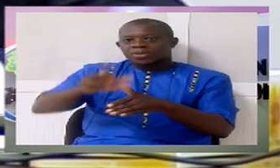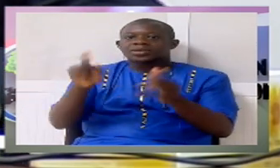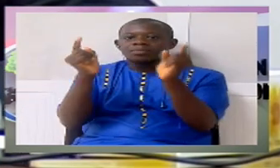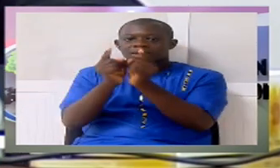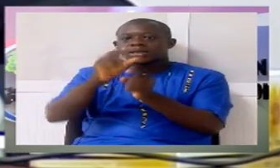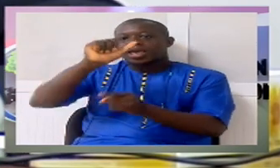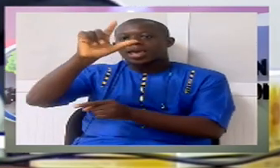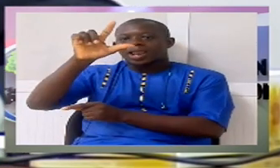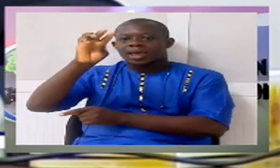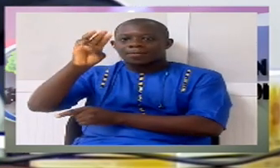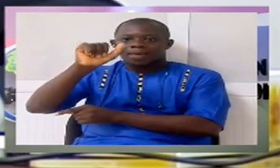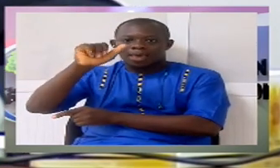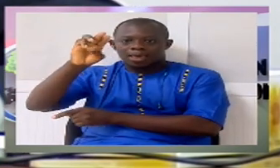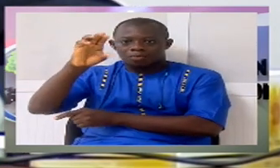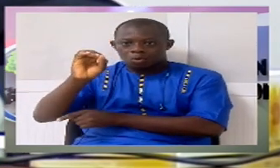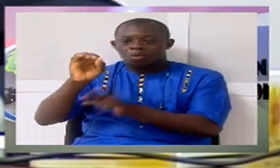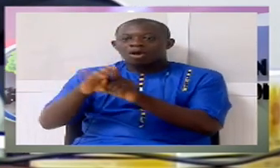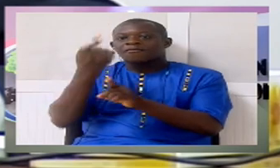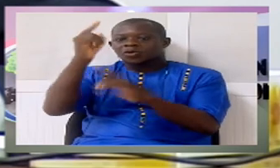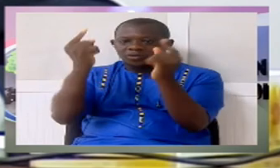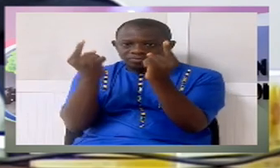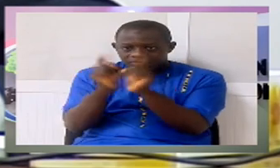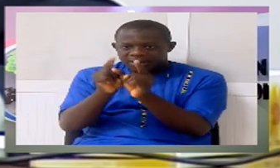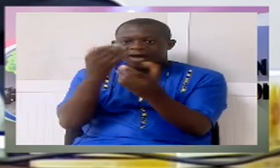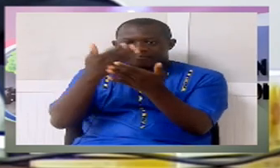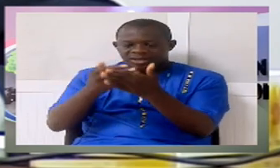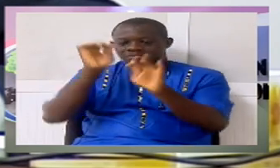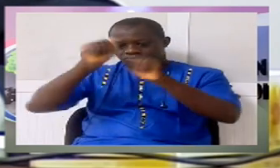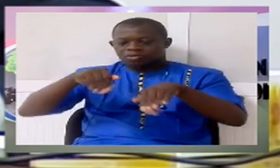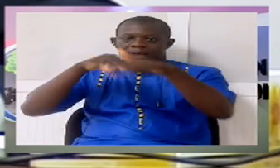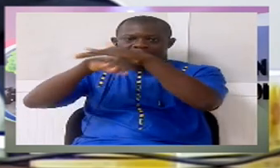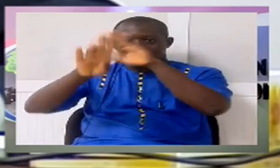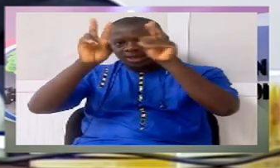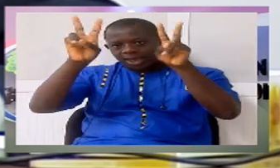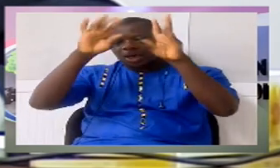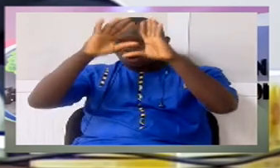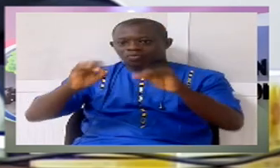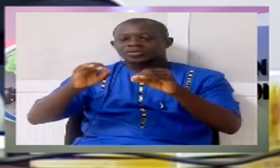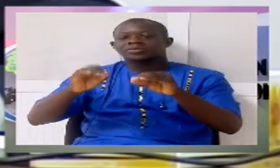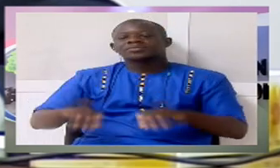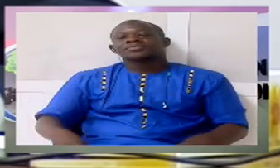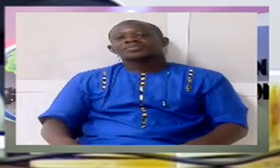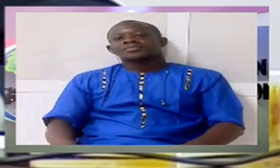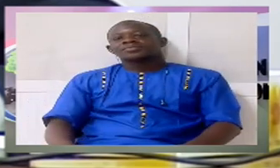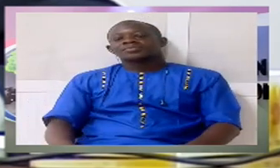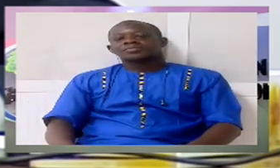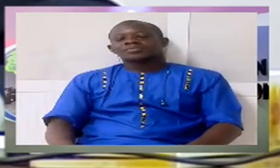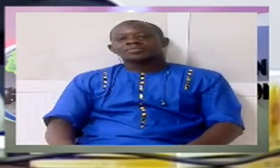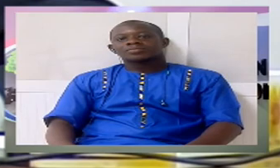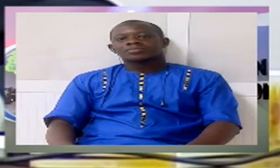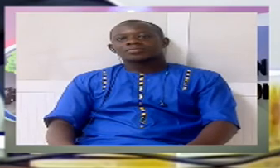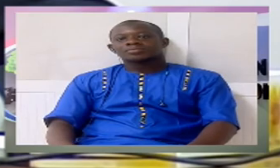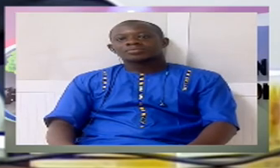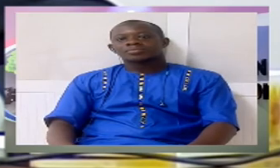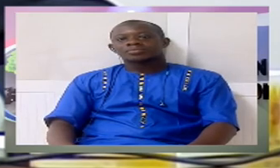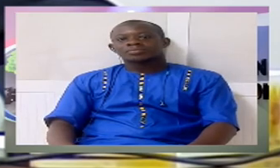the office. Jamana bobu balanga duga pour egga ci yaya jamme Almamo mom nga mujjé jot rek nga egga ci yaya jamme. No fu so